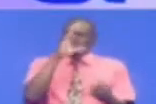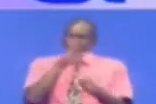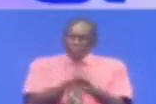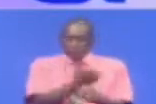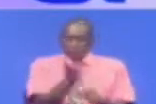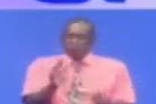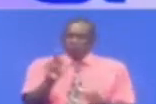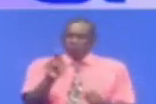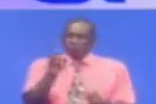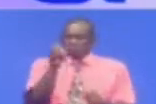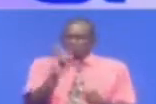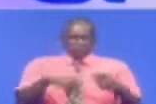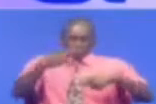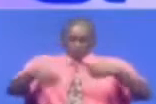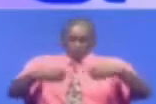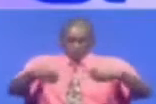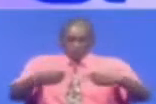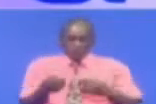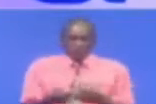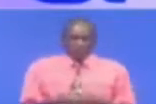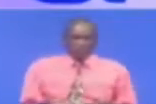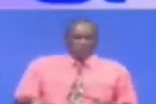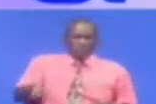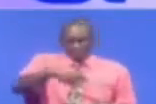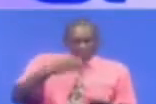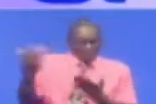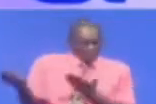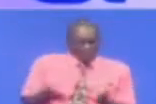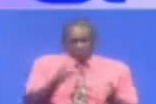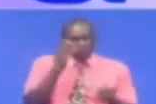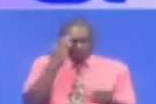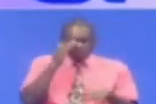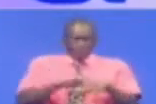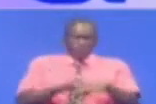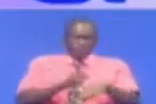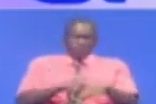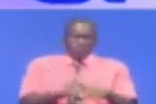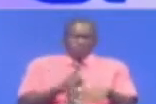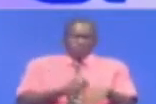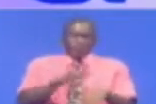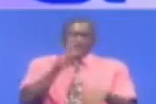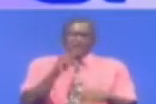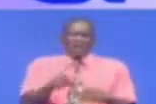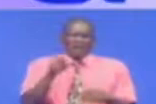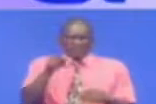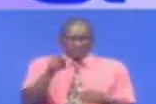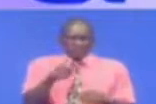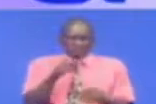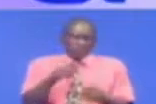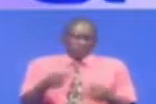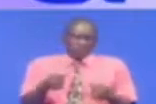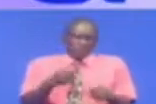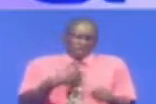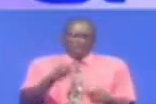Kusi will continue. It will be, we'll let you know in good time when this will happen again,